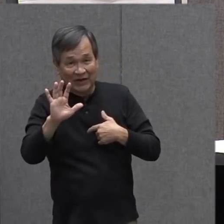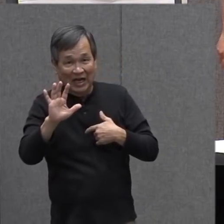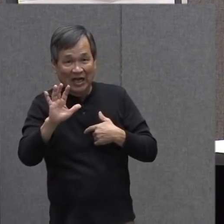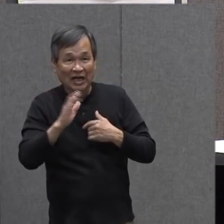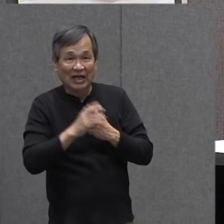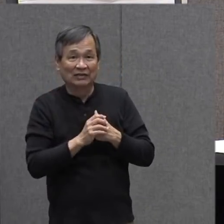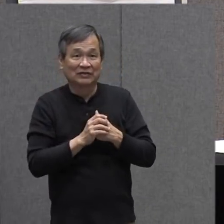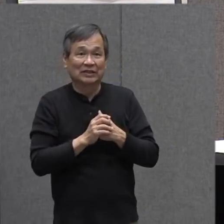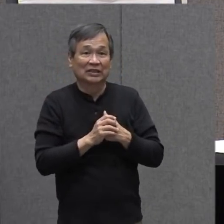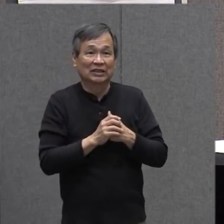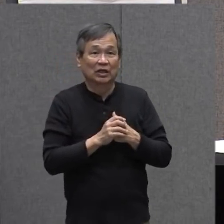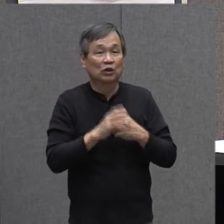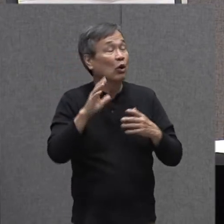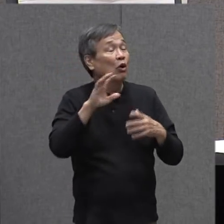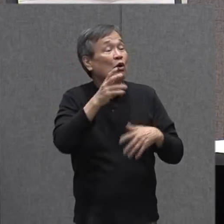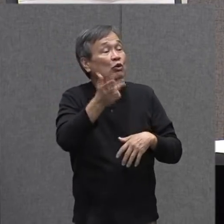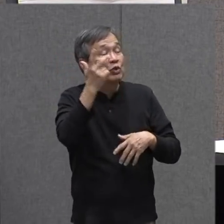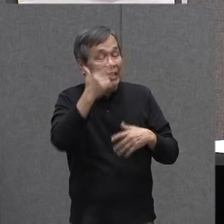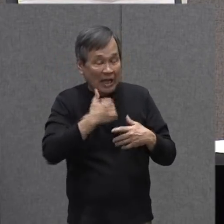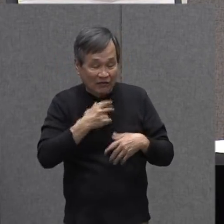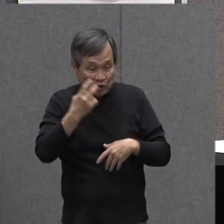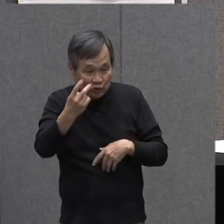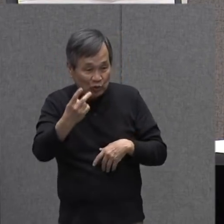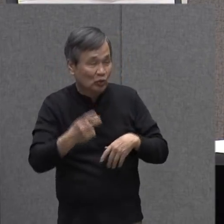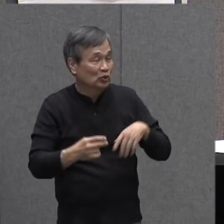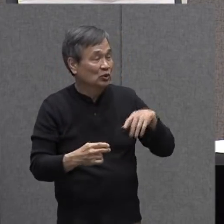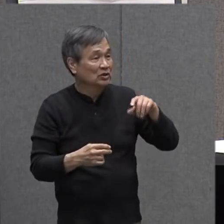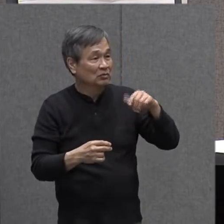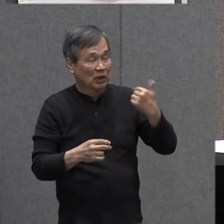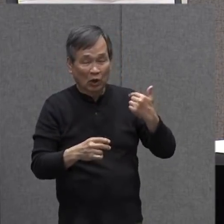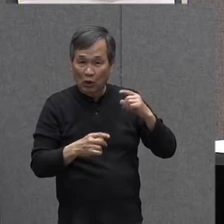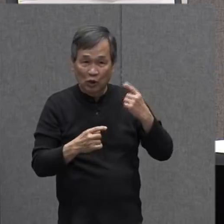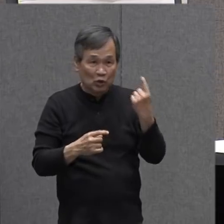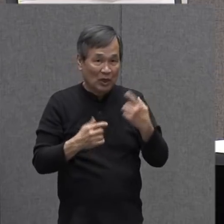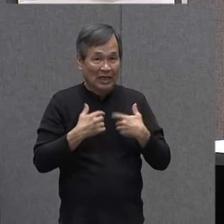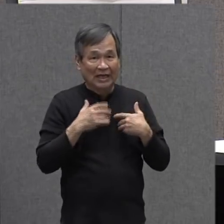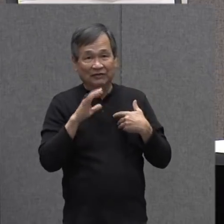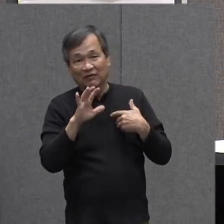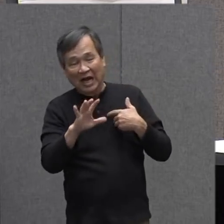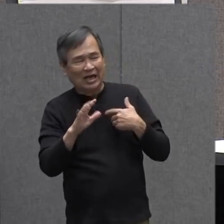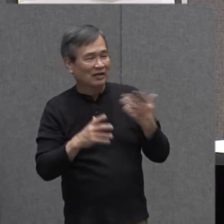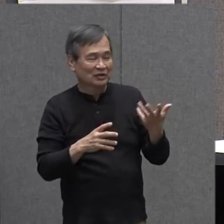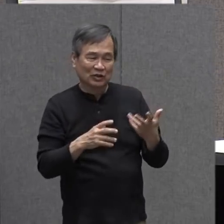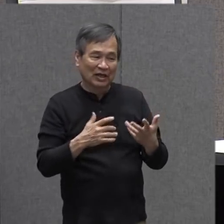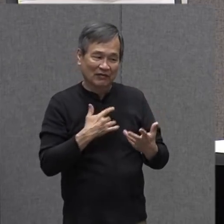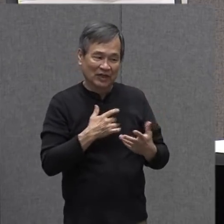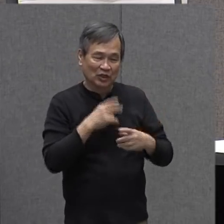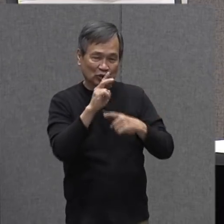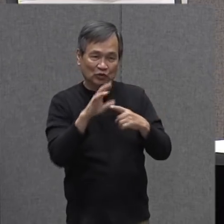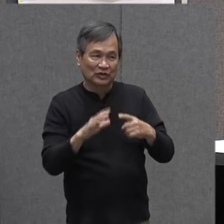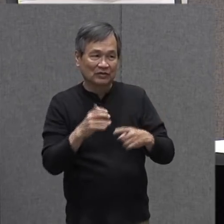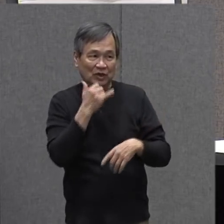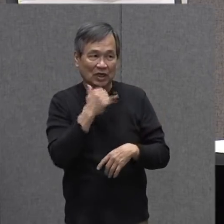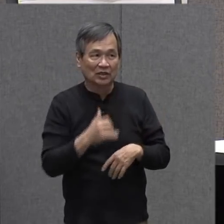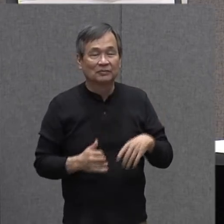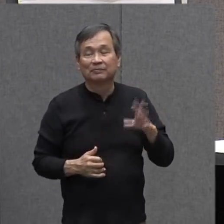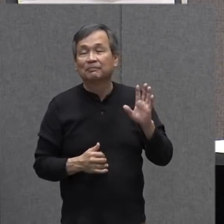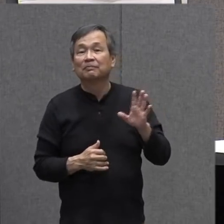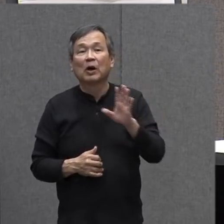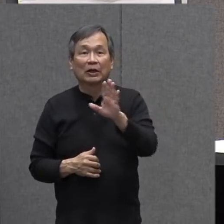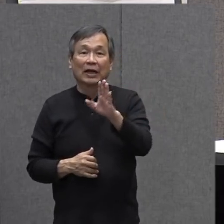thing that you notice about these types of numbers that we have? They're fractions. Wow, I don't think